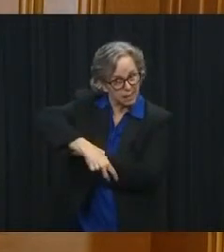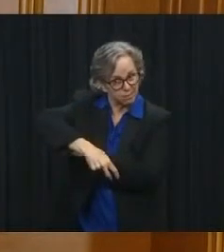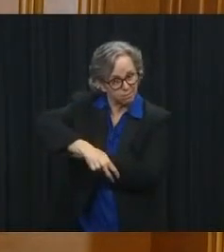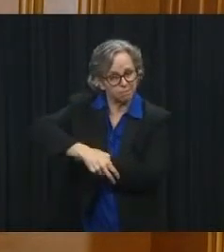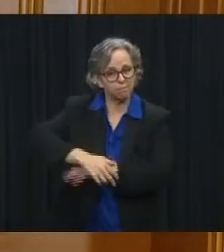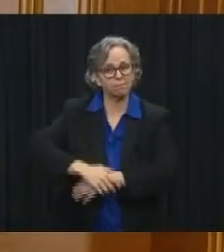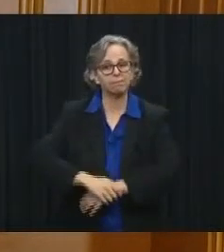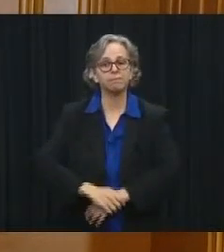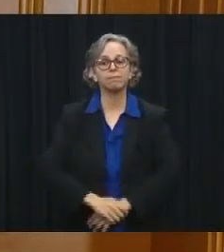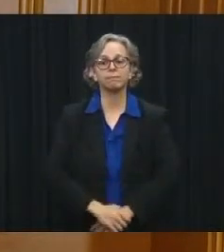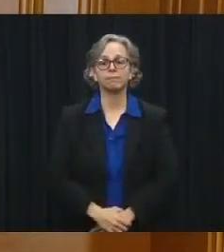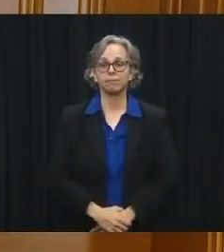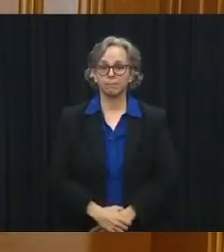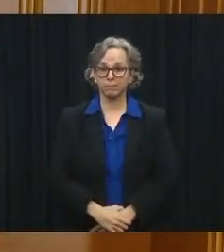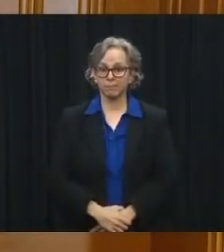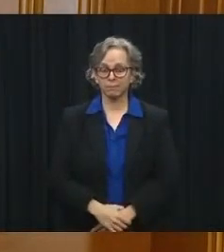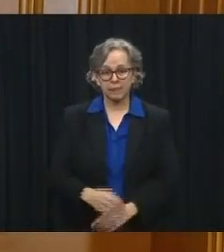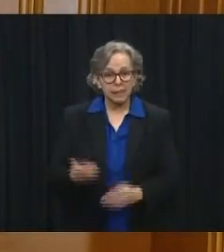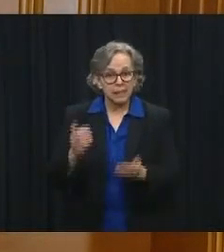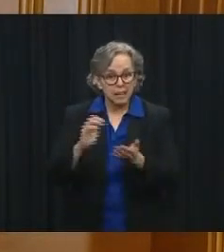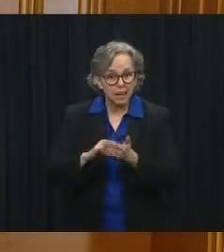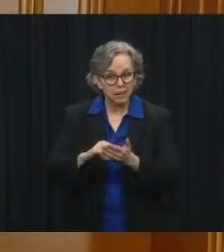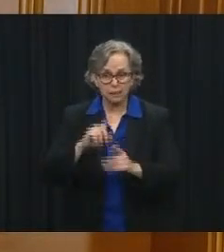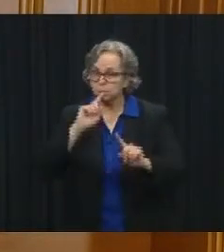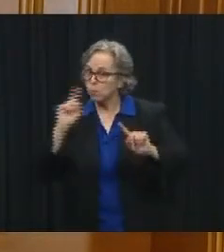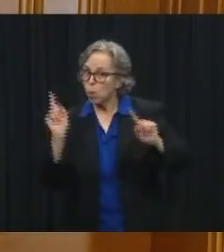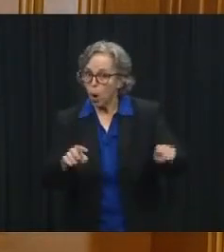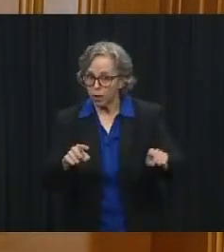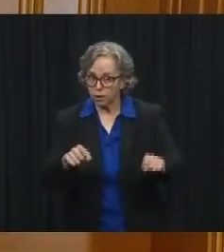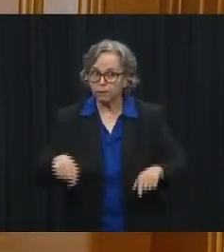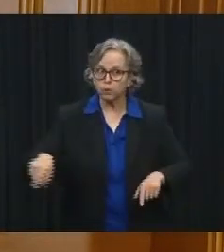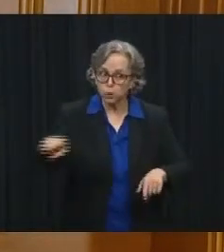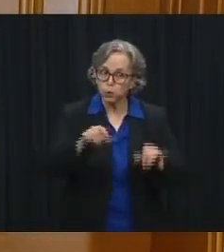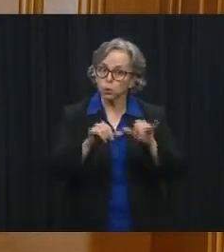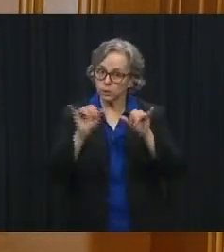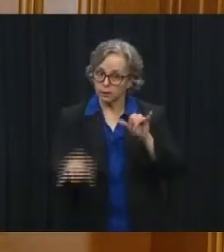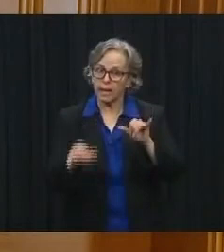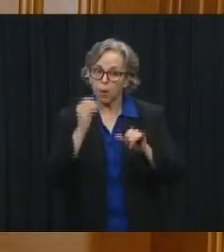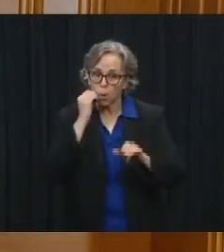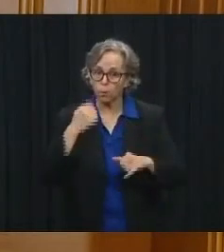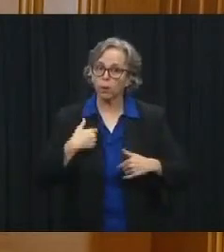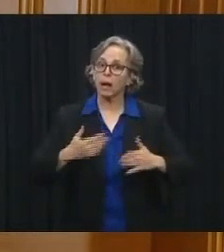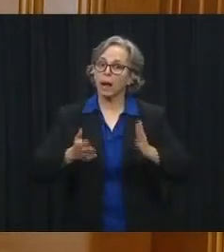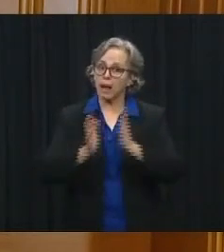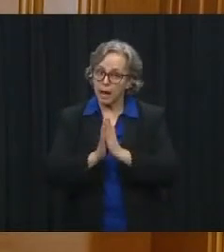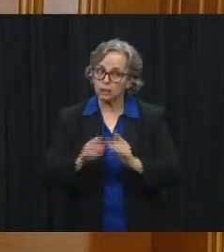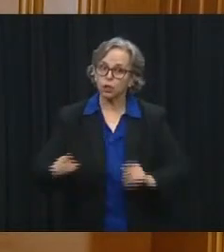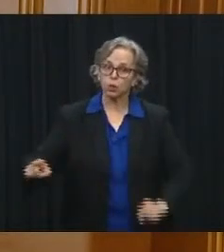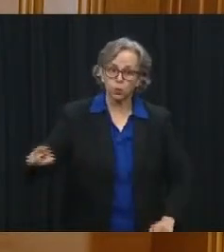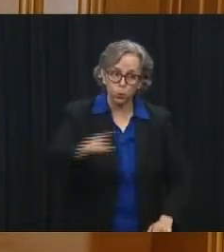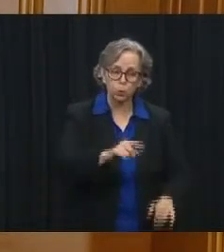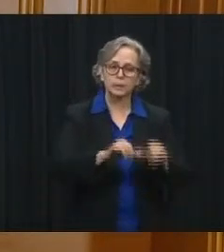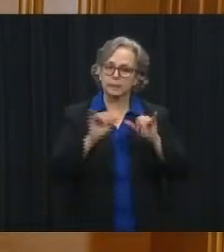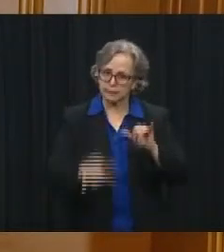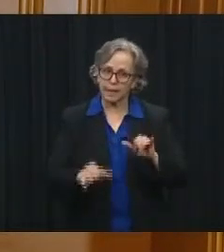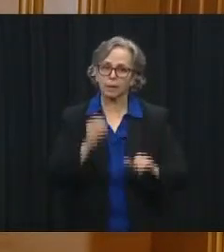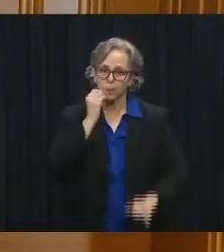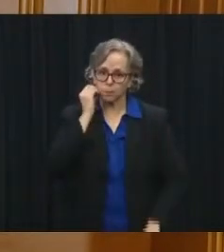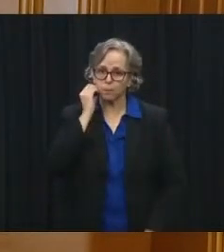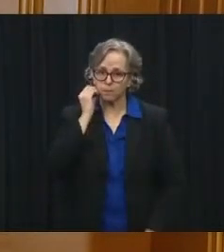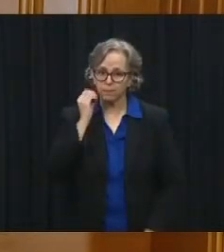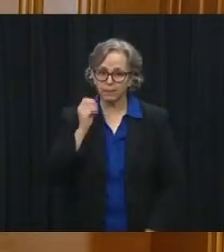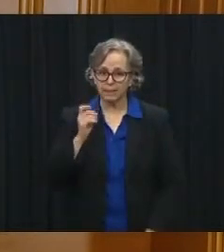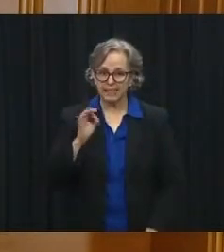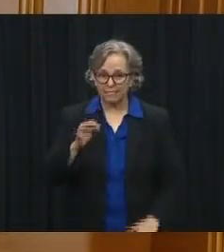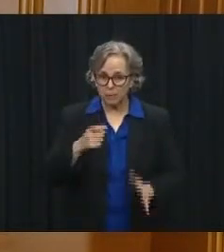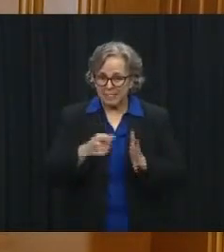all Ohioans to do for the last few weeks, and that is stay at home, only go out for essential trips. You certainly can go